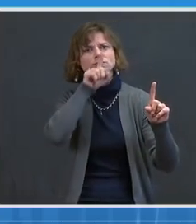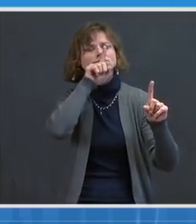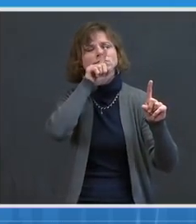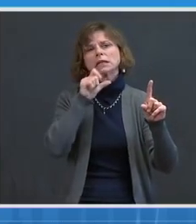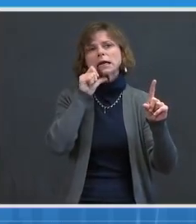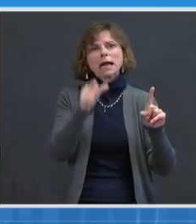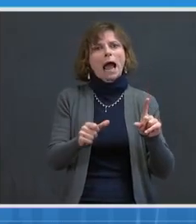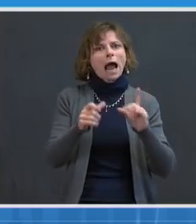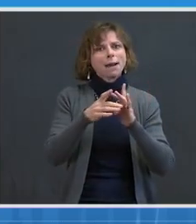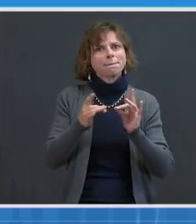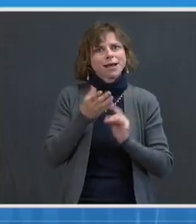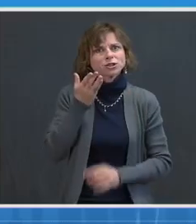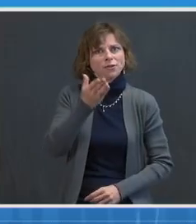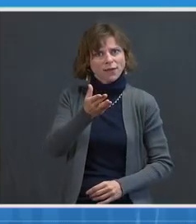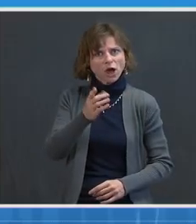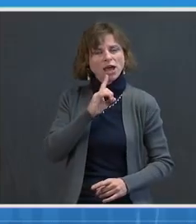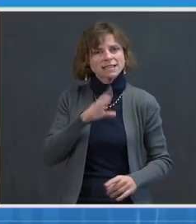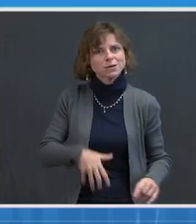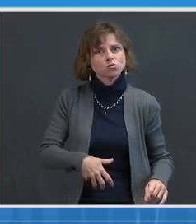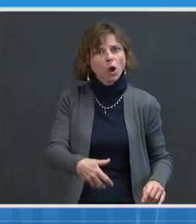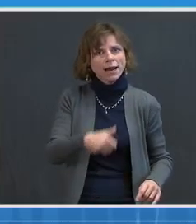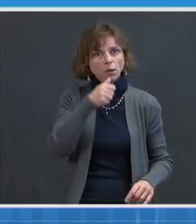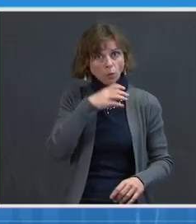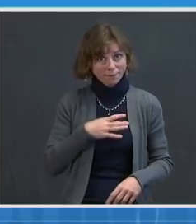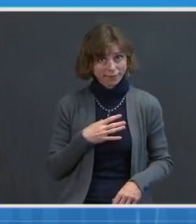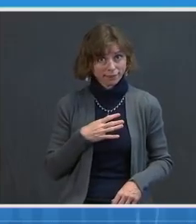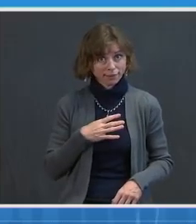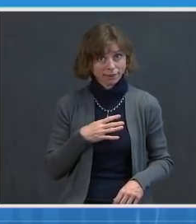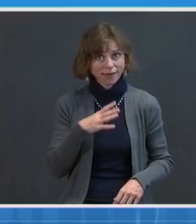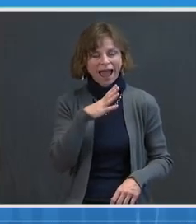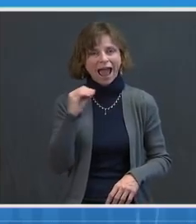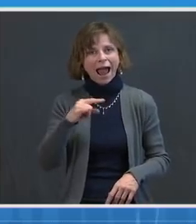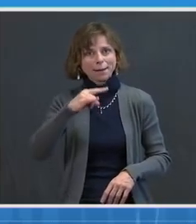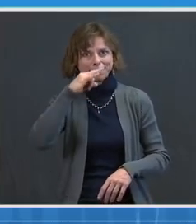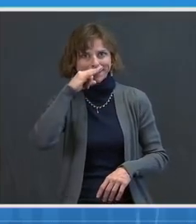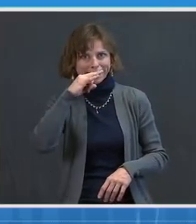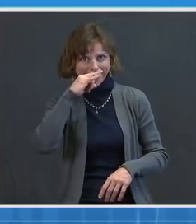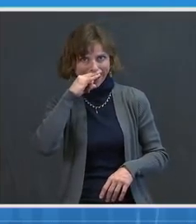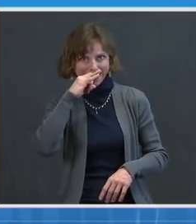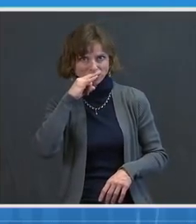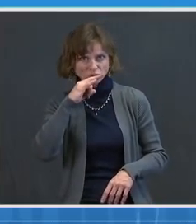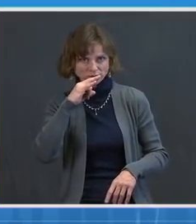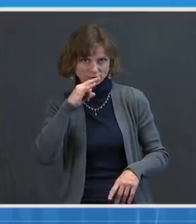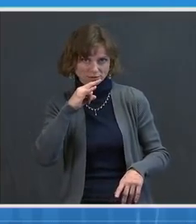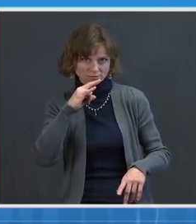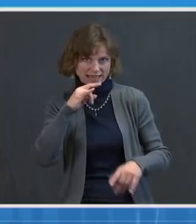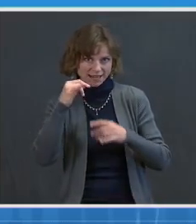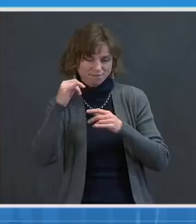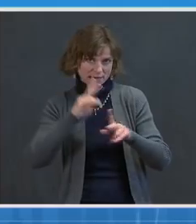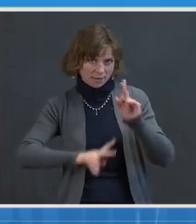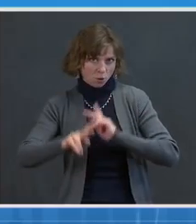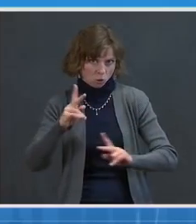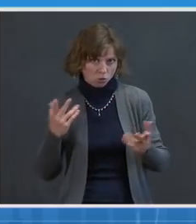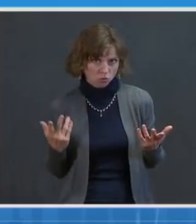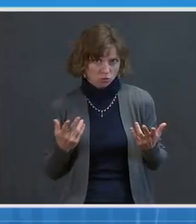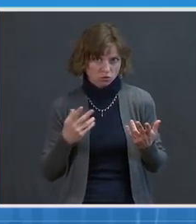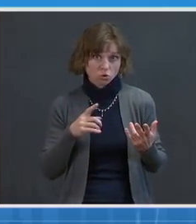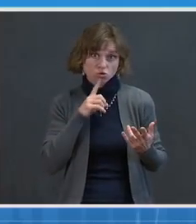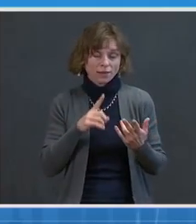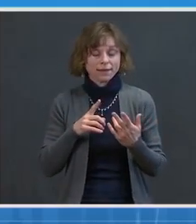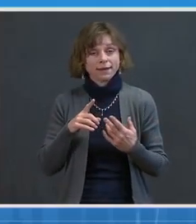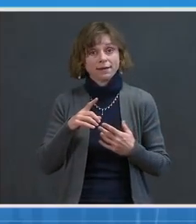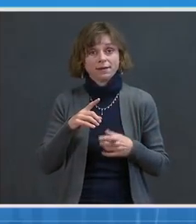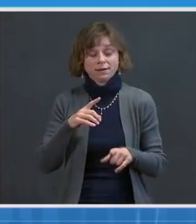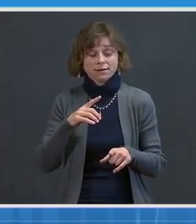mentioned here are pregnant women and pediatric individuals, namely people from age